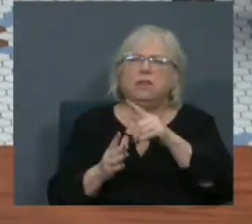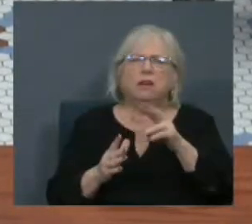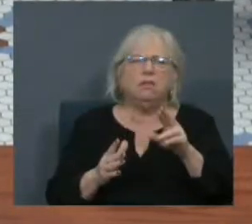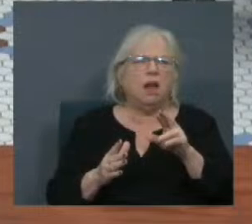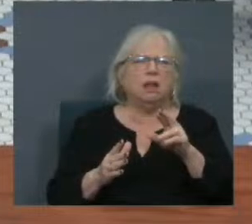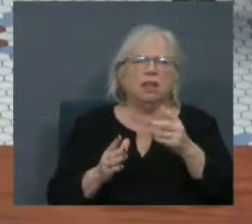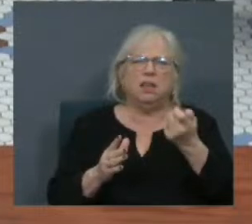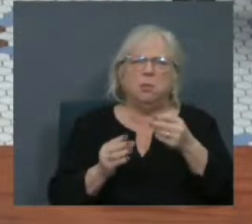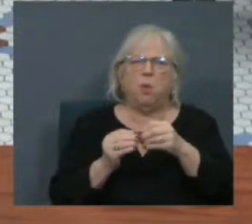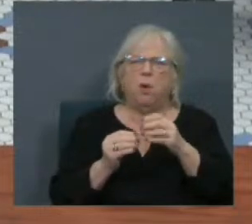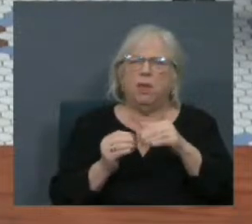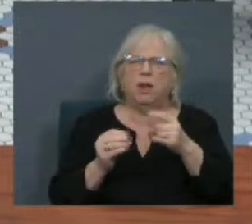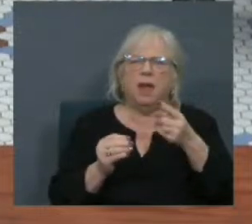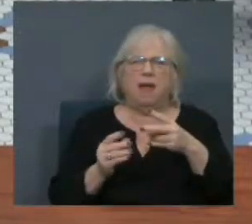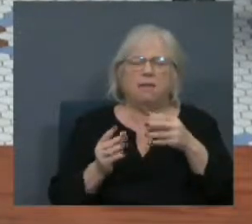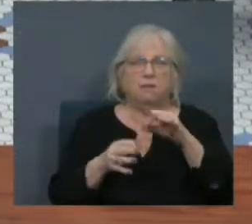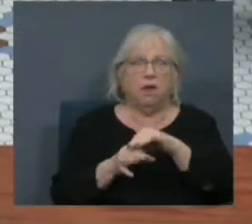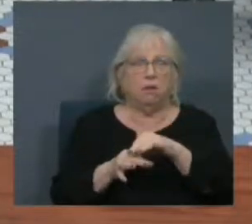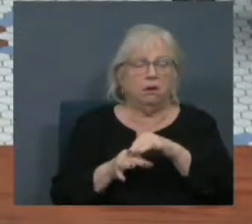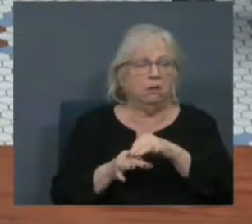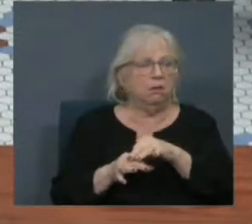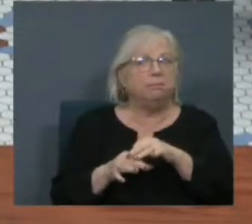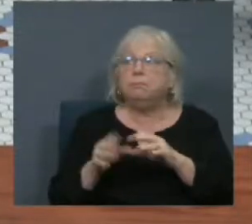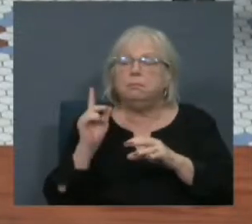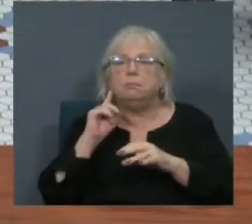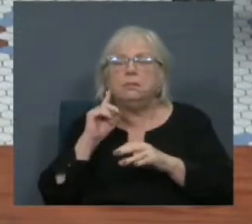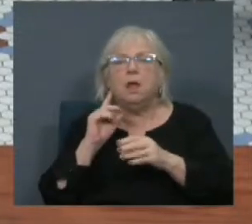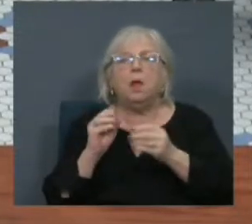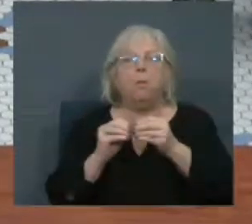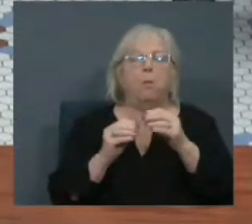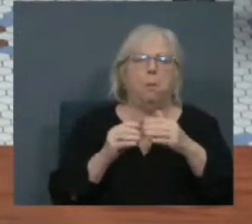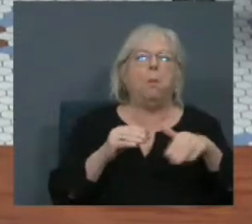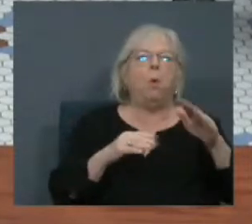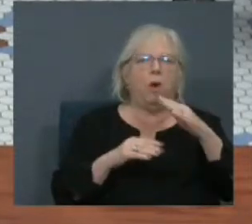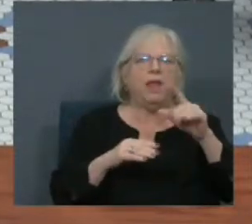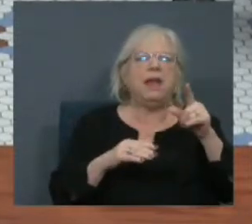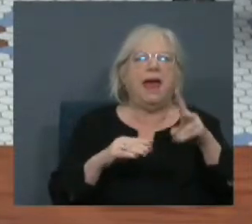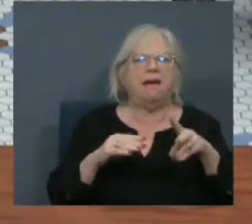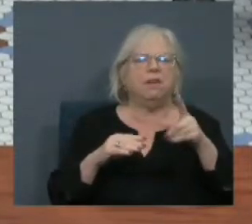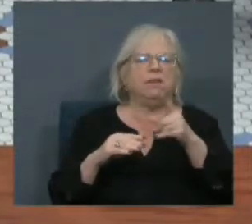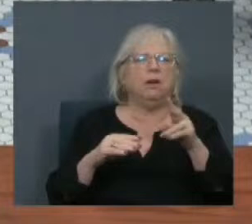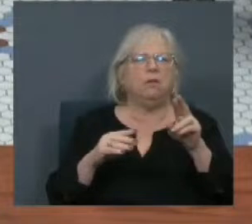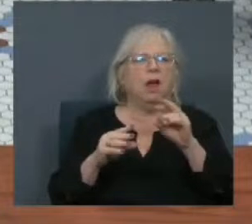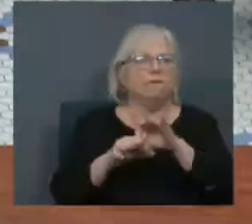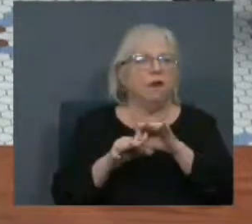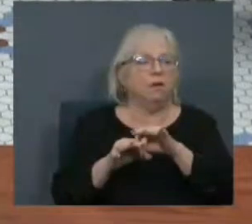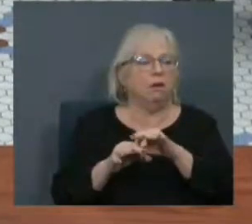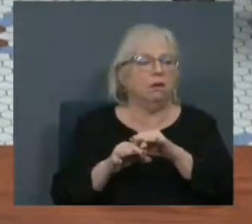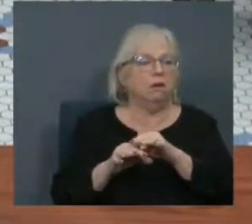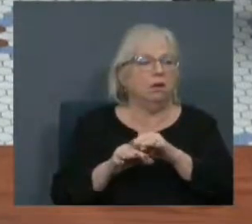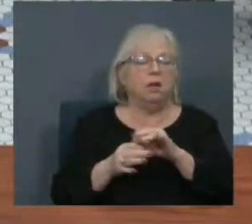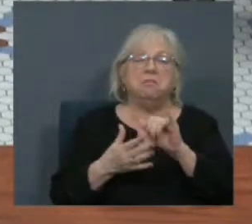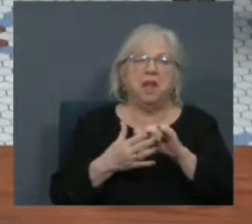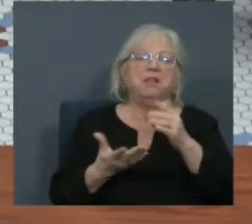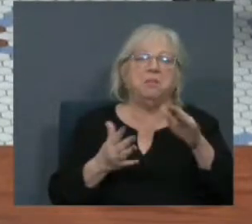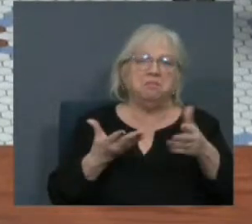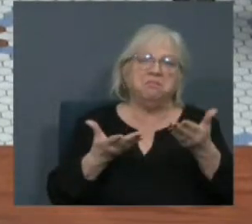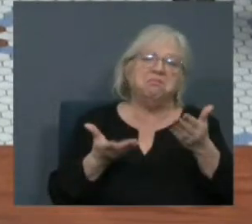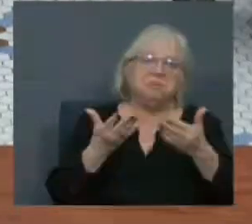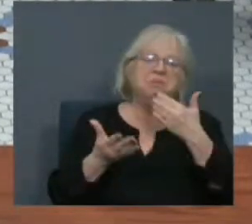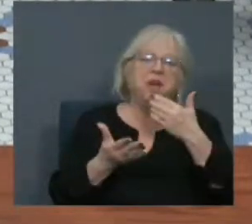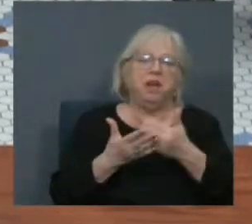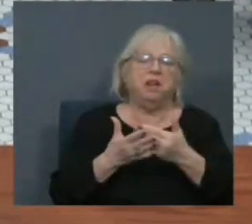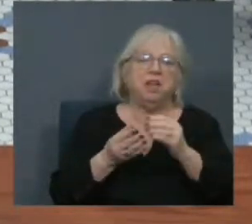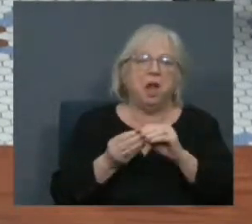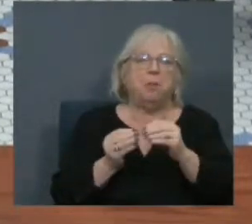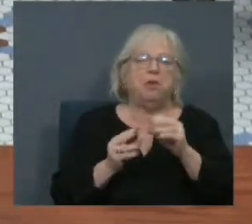little over half of Little Rock voted, which is, over half, which I mean, on a national scale, I'd say that's a pretty good amount.